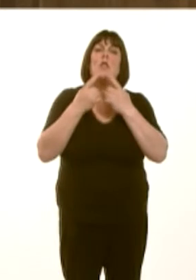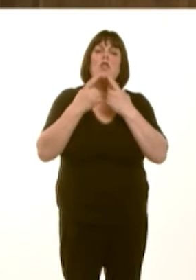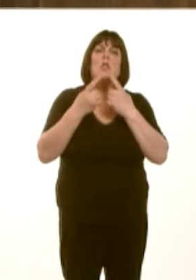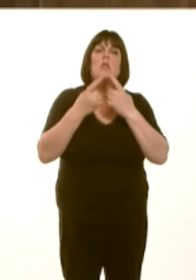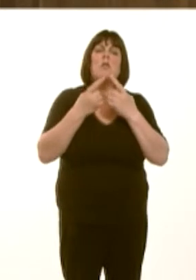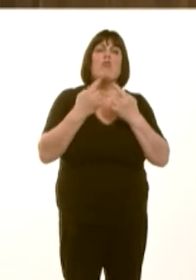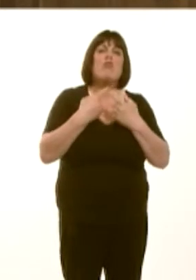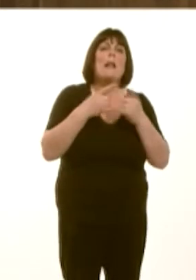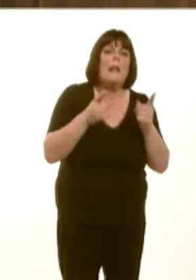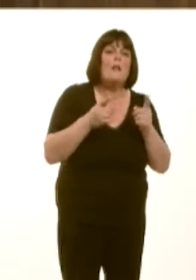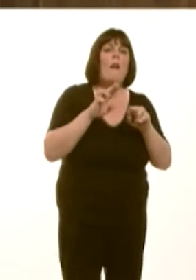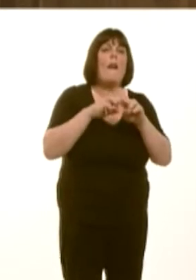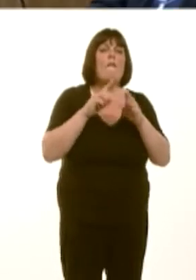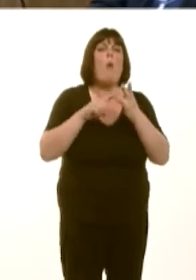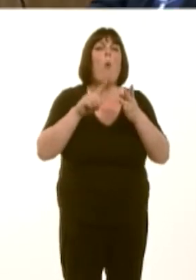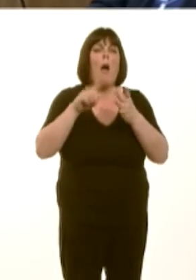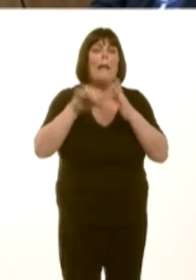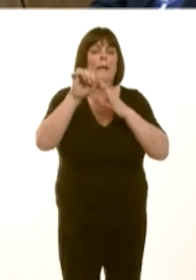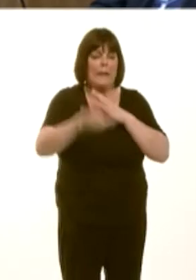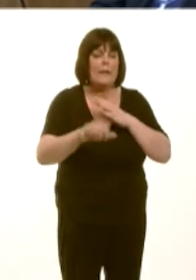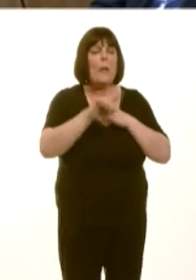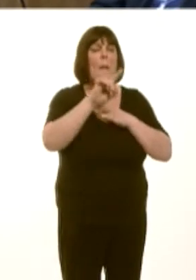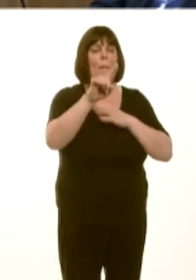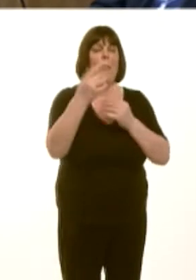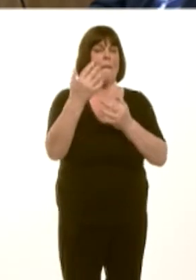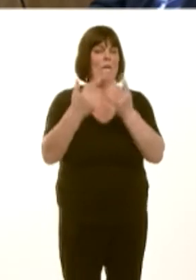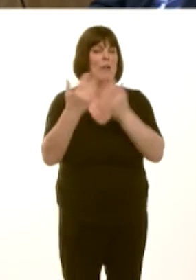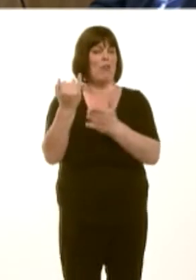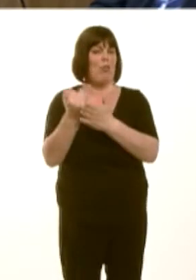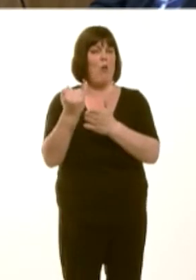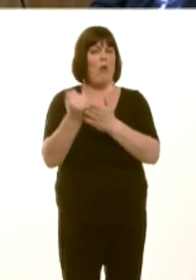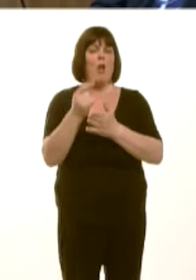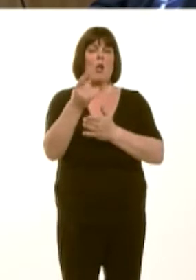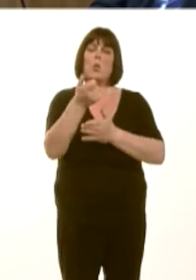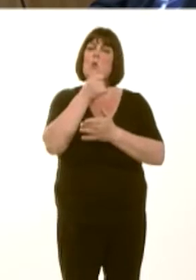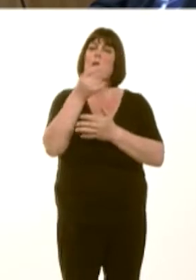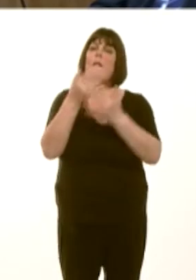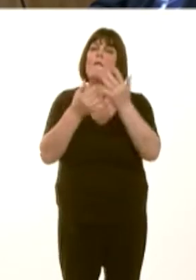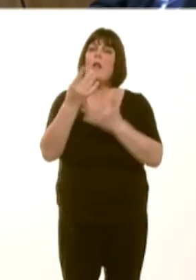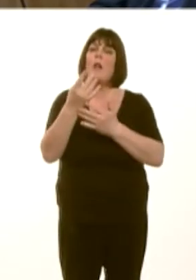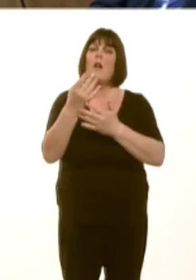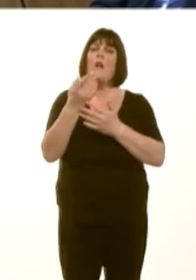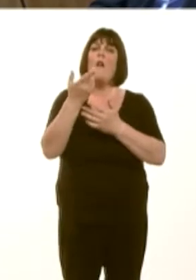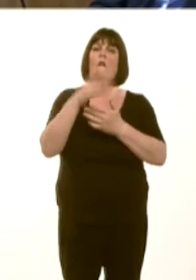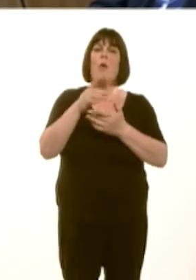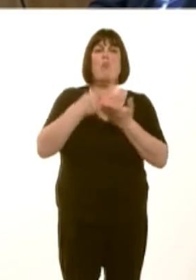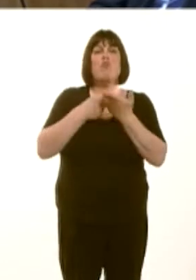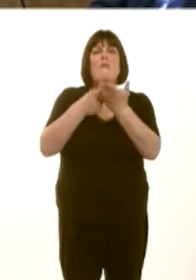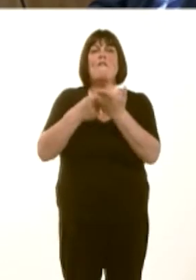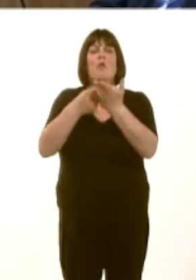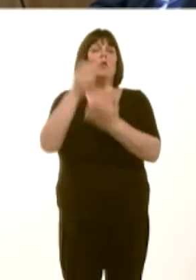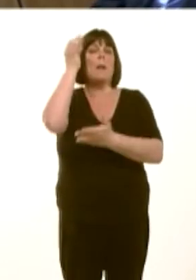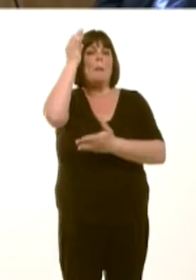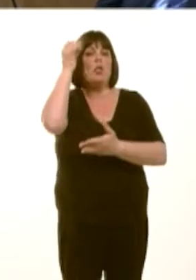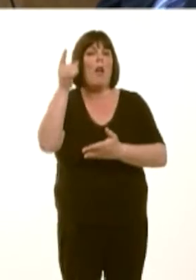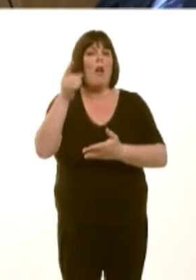That's true. The figure that he is trying to misuse is the figure in relation to the amount of information released as a result of referrals to the Commissioner.